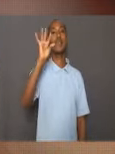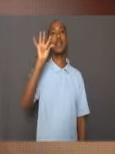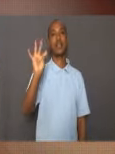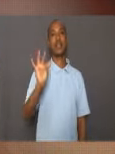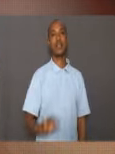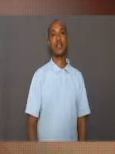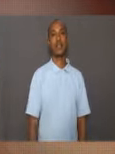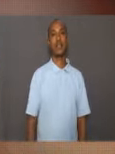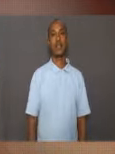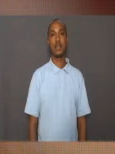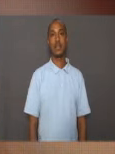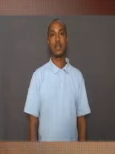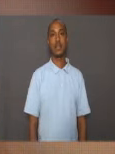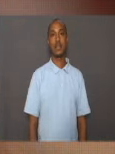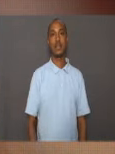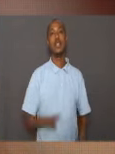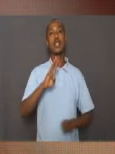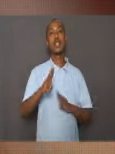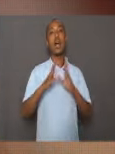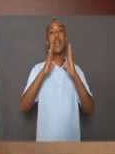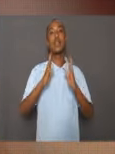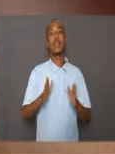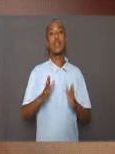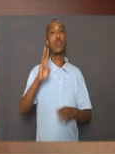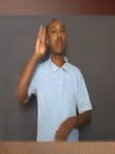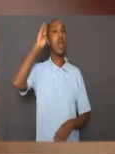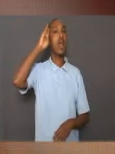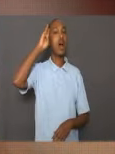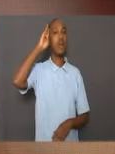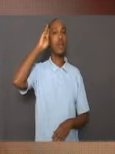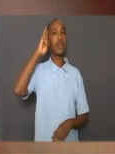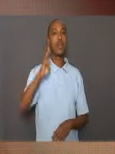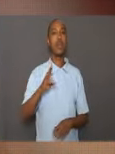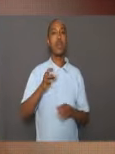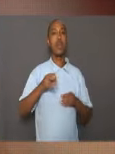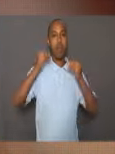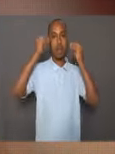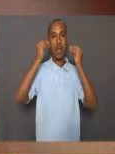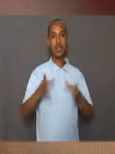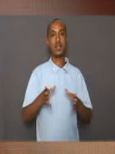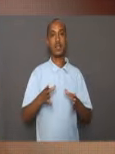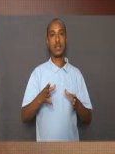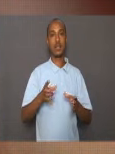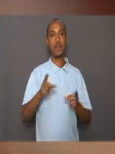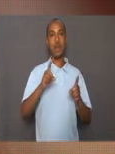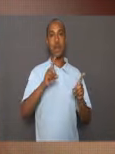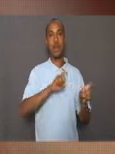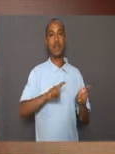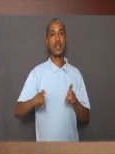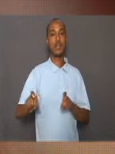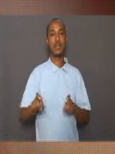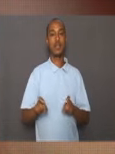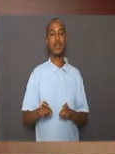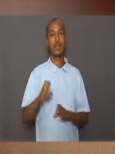1879 when scientist William Cooke conducted an experiment